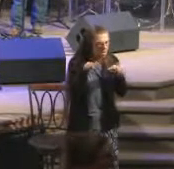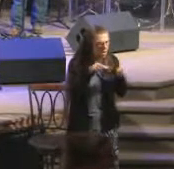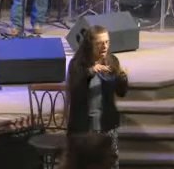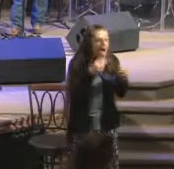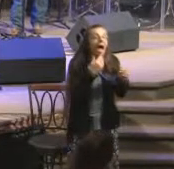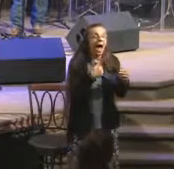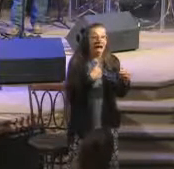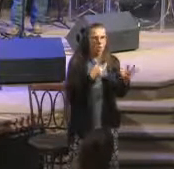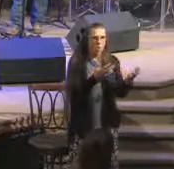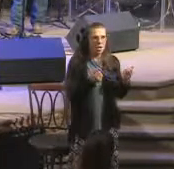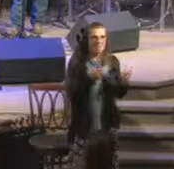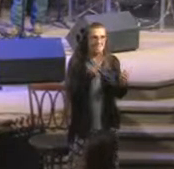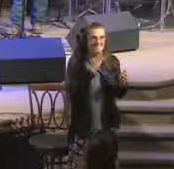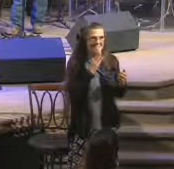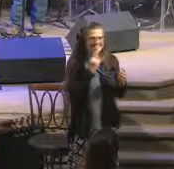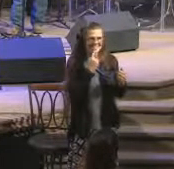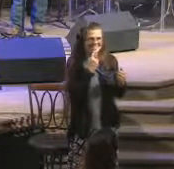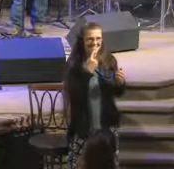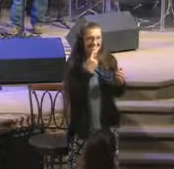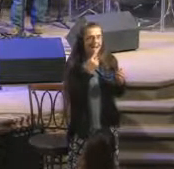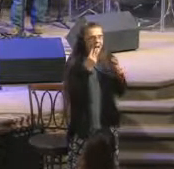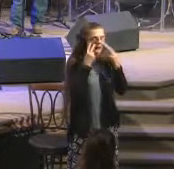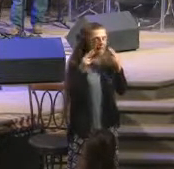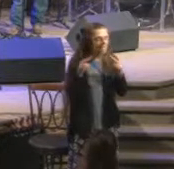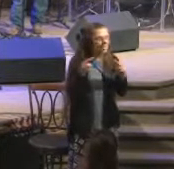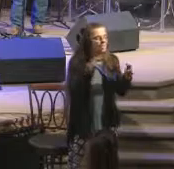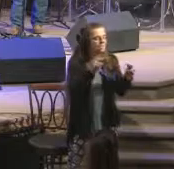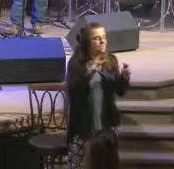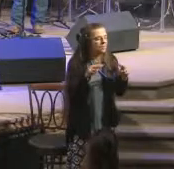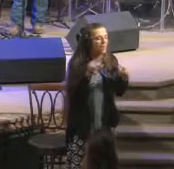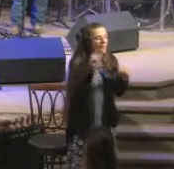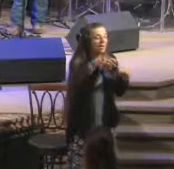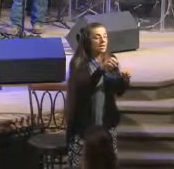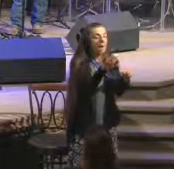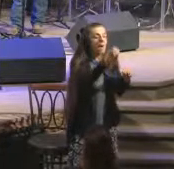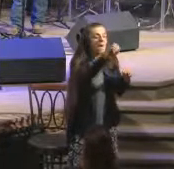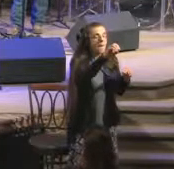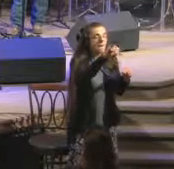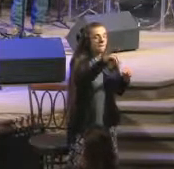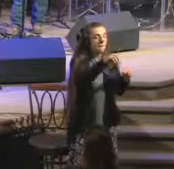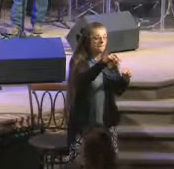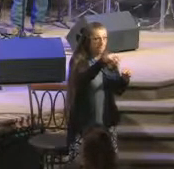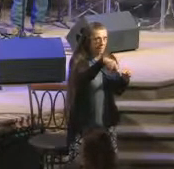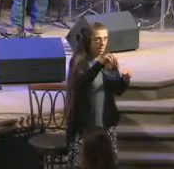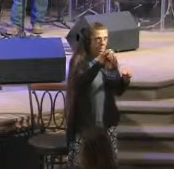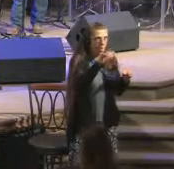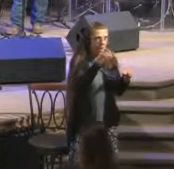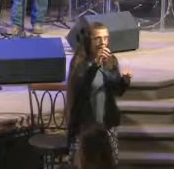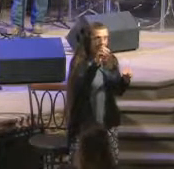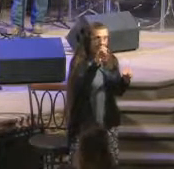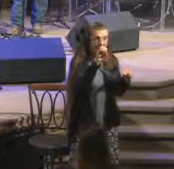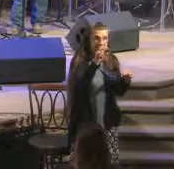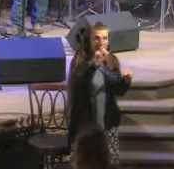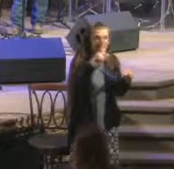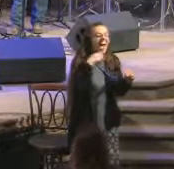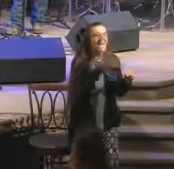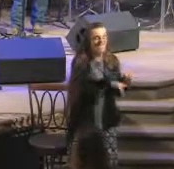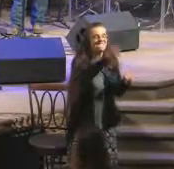able to say, I looked for someone until I got to Poyen and I found what I was looking for. Yeah.